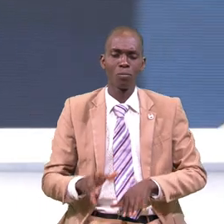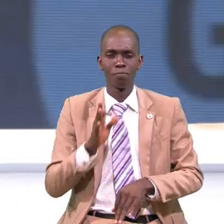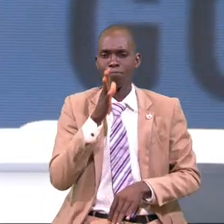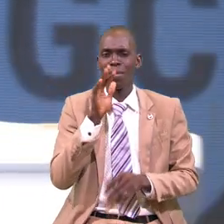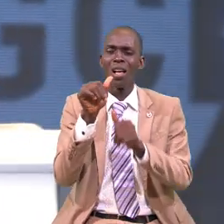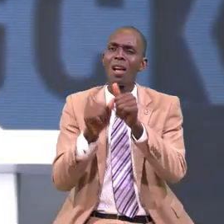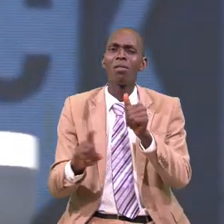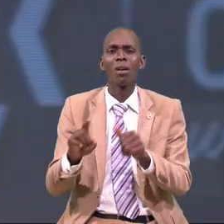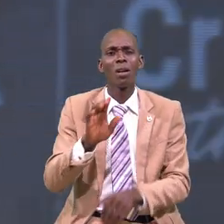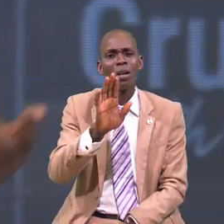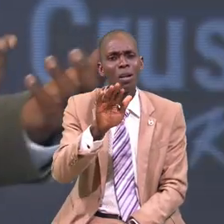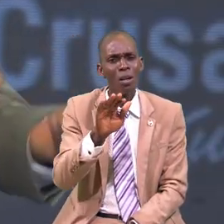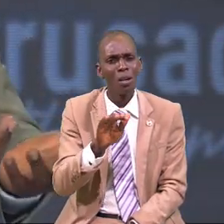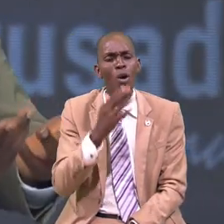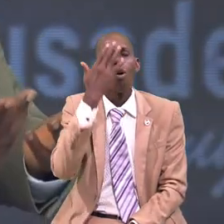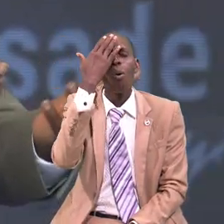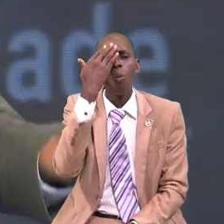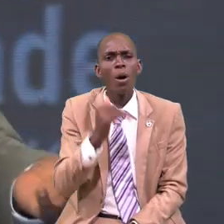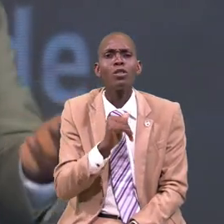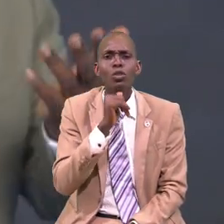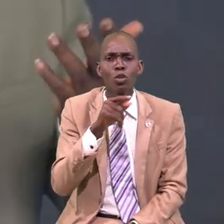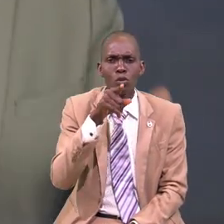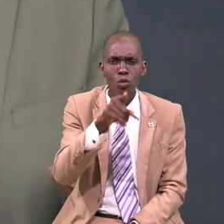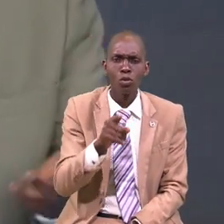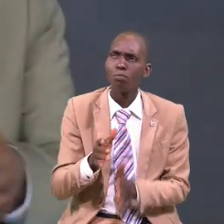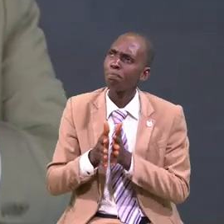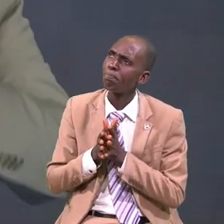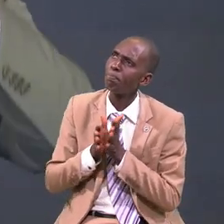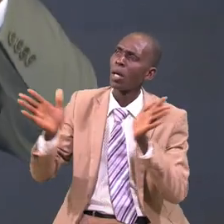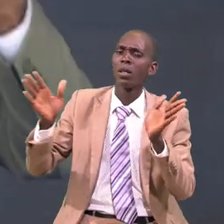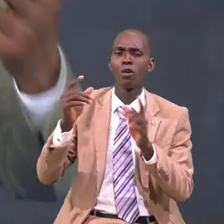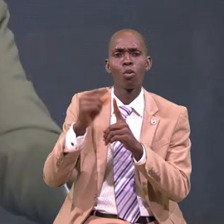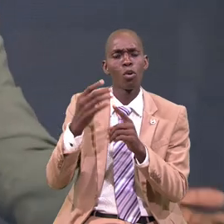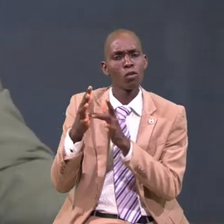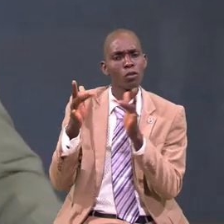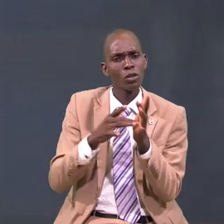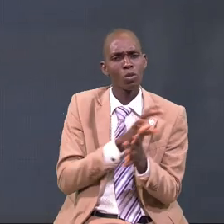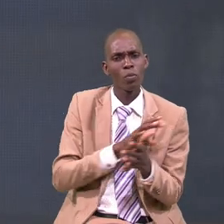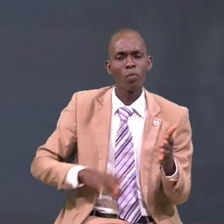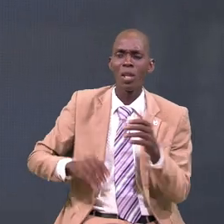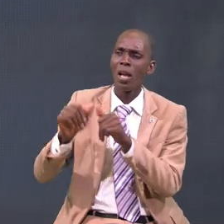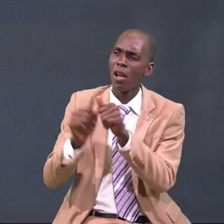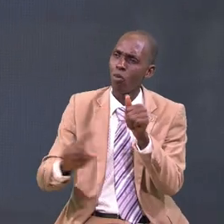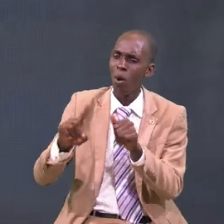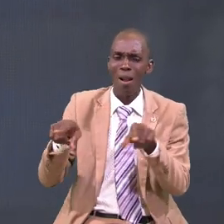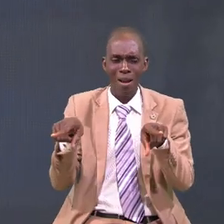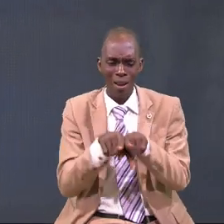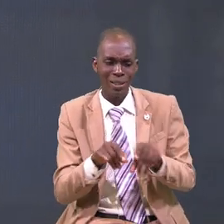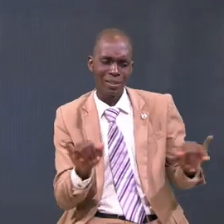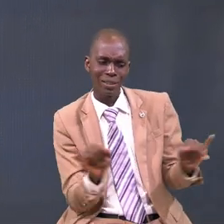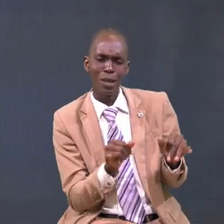My friend, why don't you broadcast Jesus Christ, the Savior, everywhere like that?